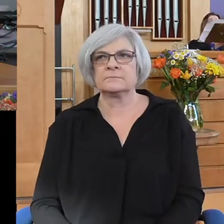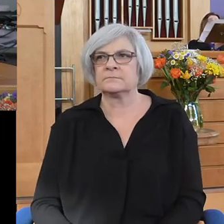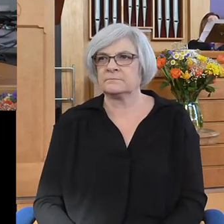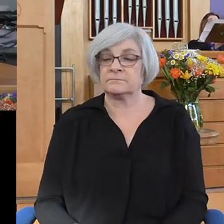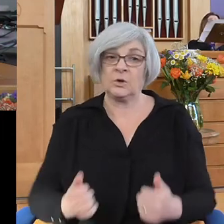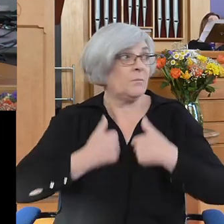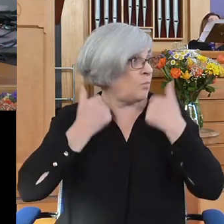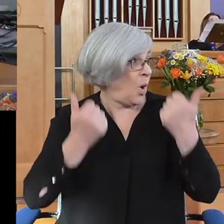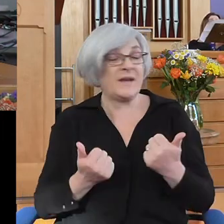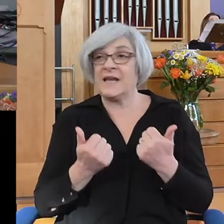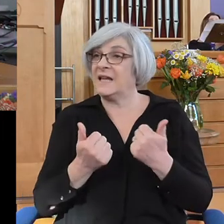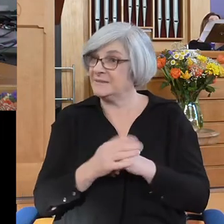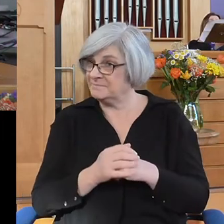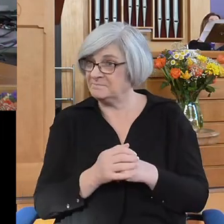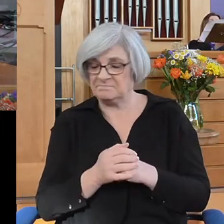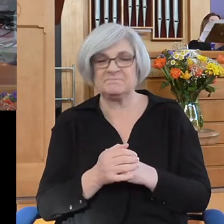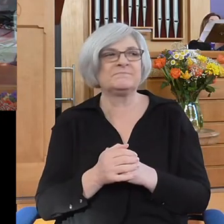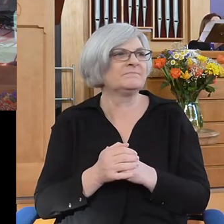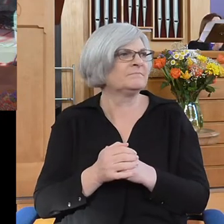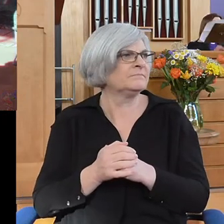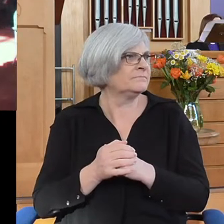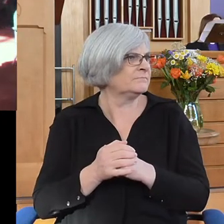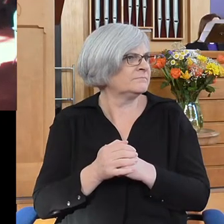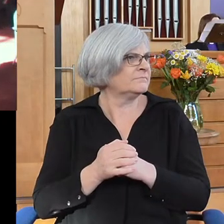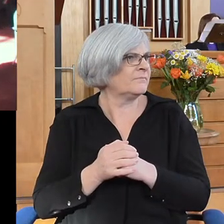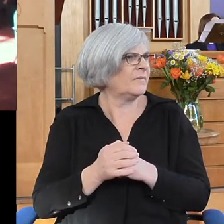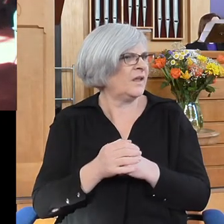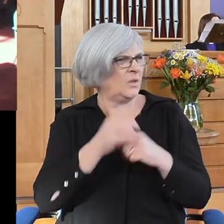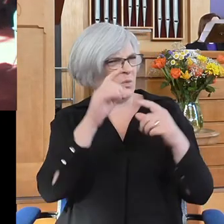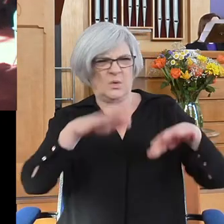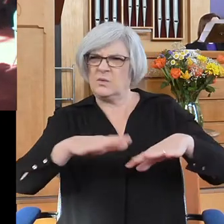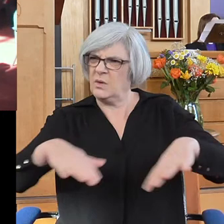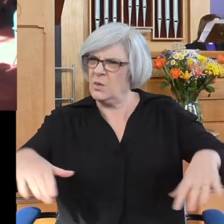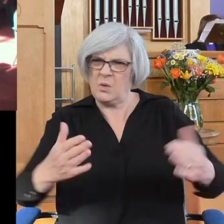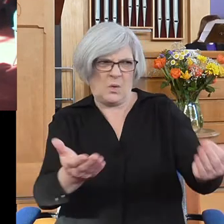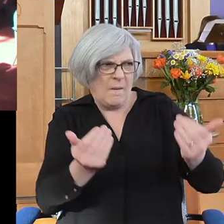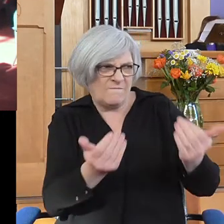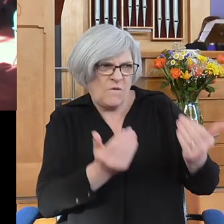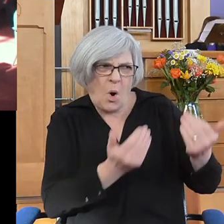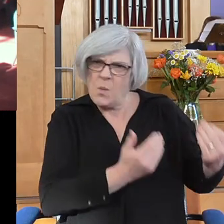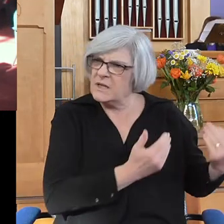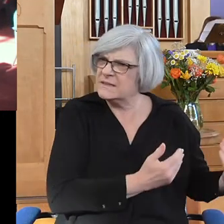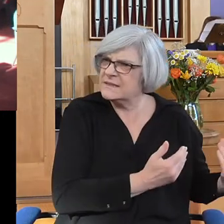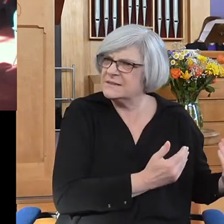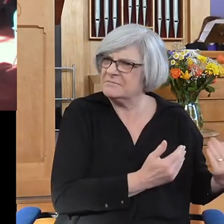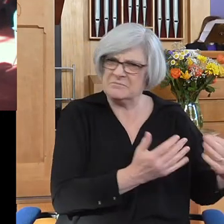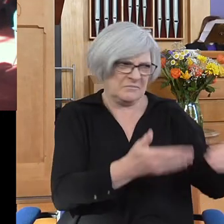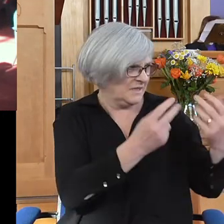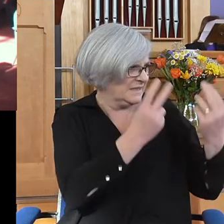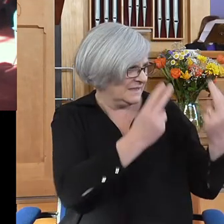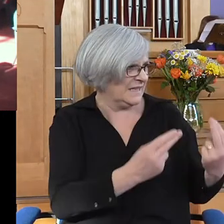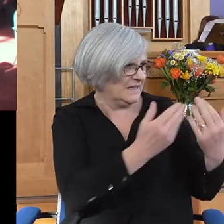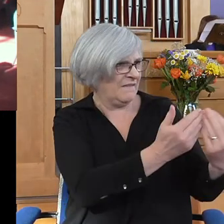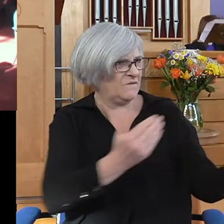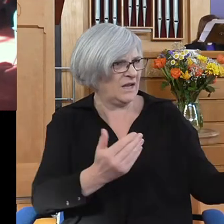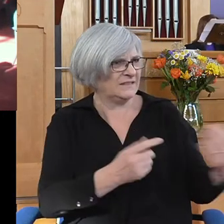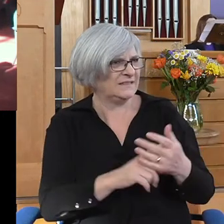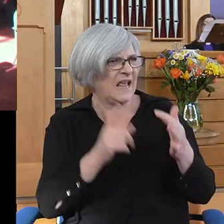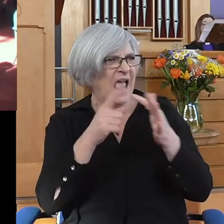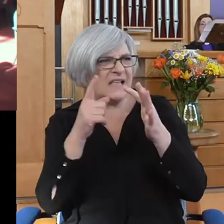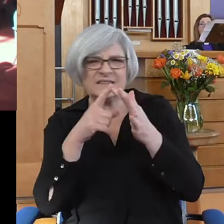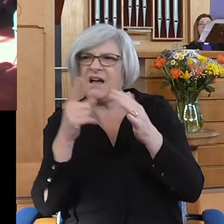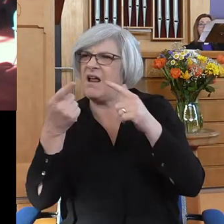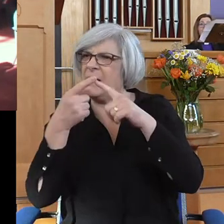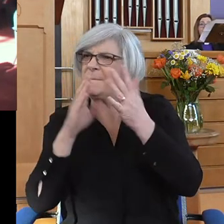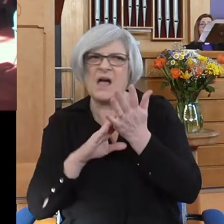Good morning. Would the little ones like to come forward a little, just to the front? Esther?